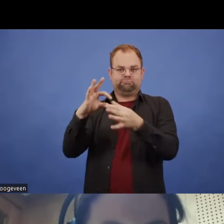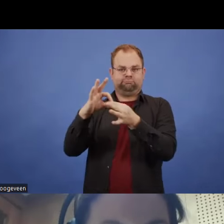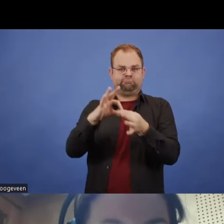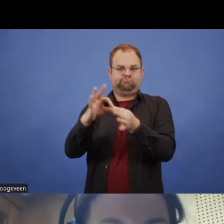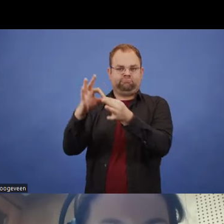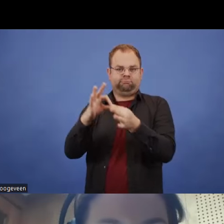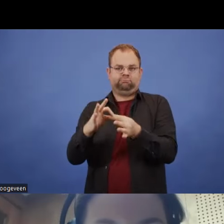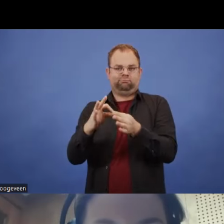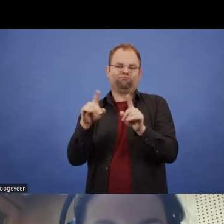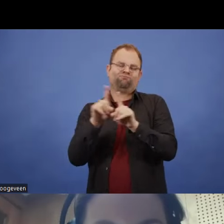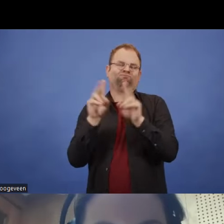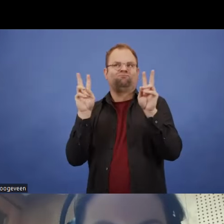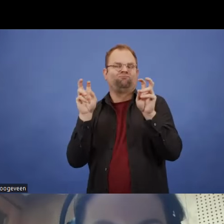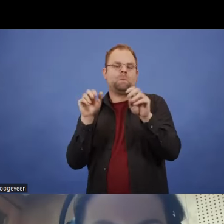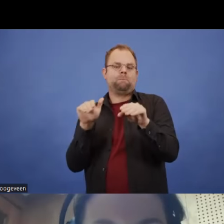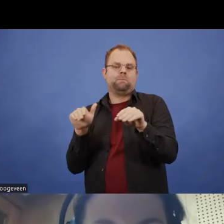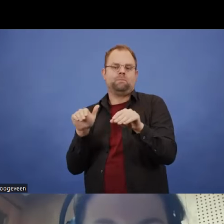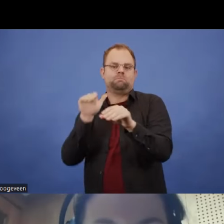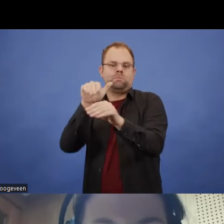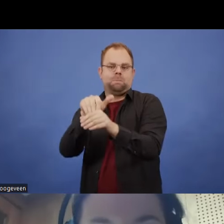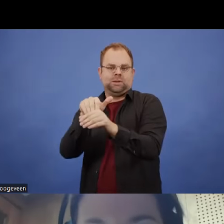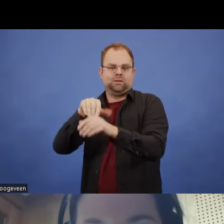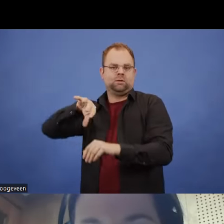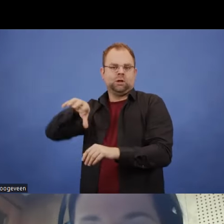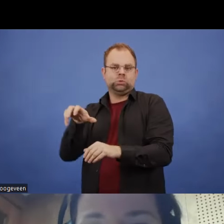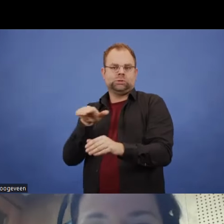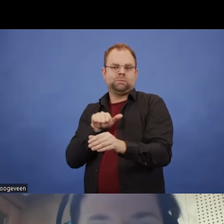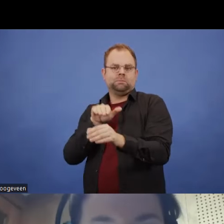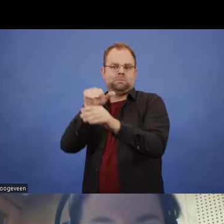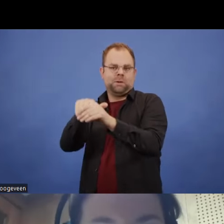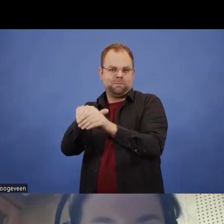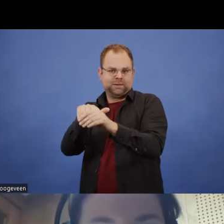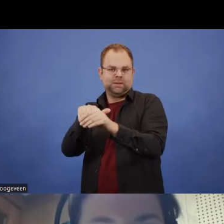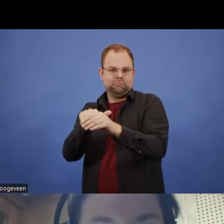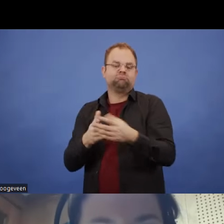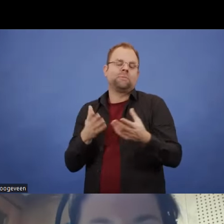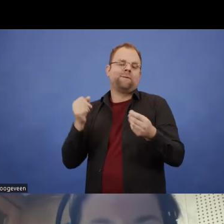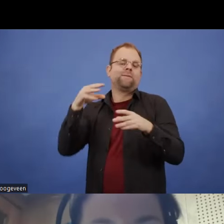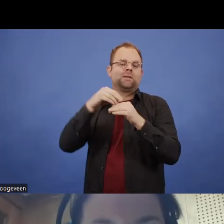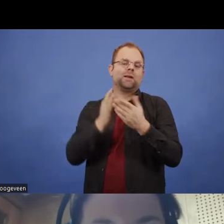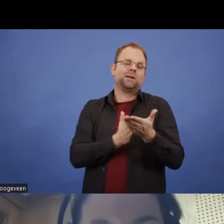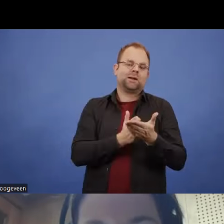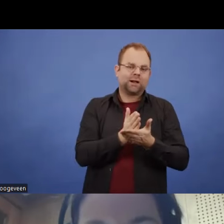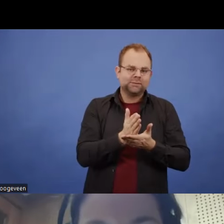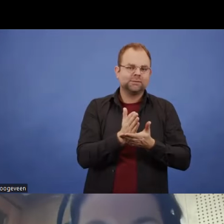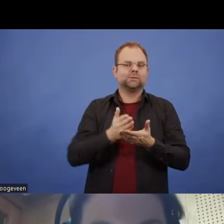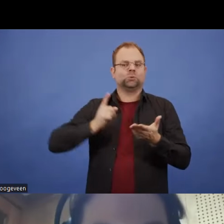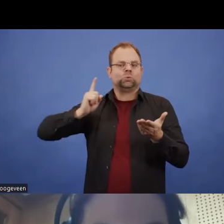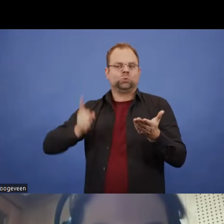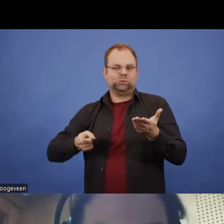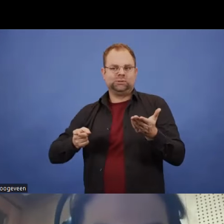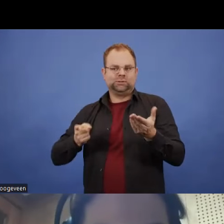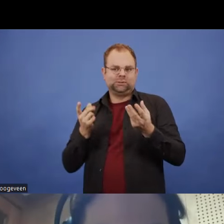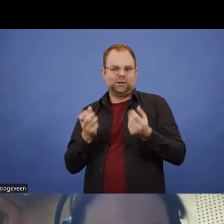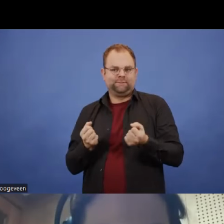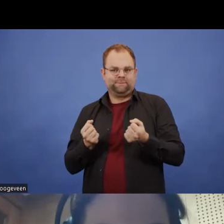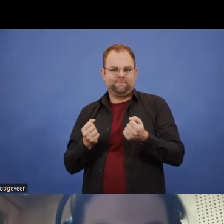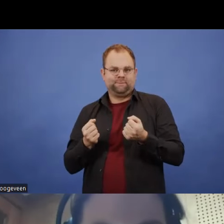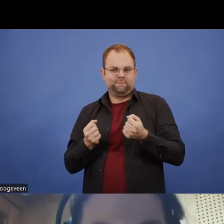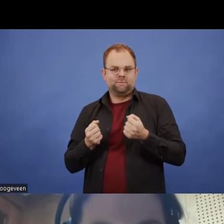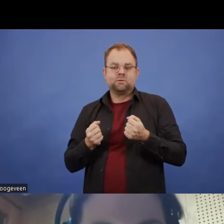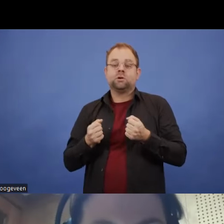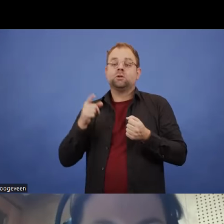as the right to vote or to hold public office, and the right to diplomatic